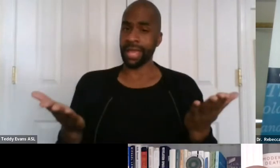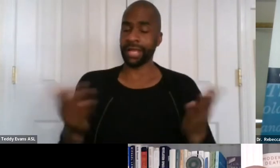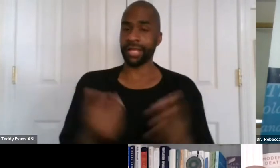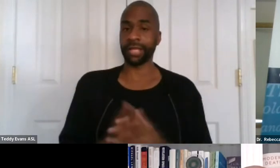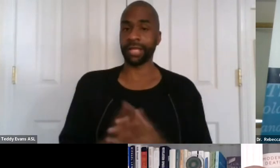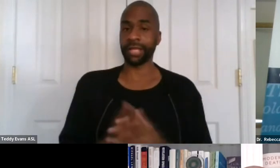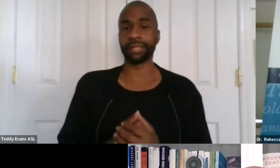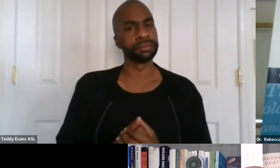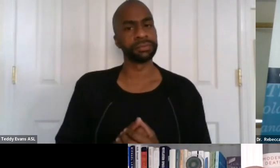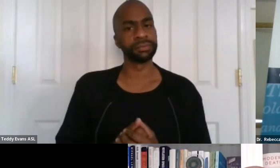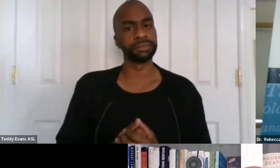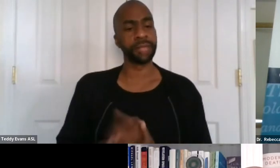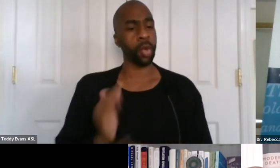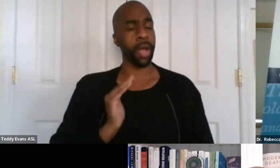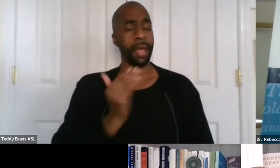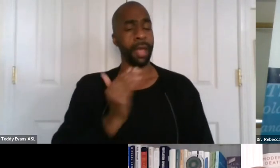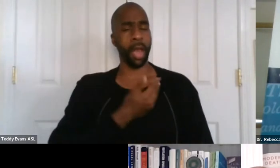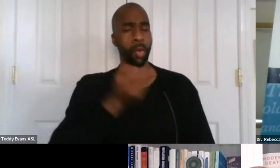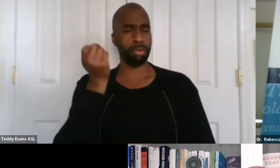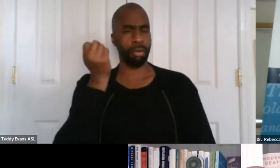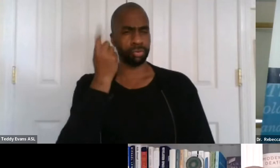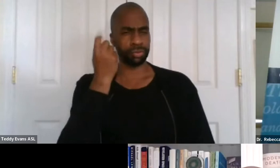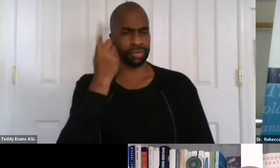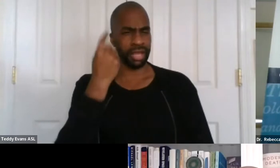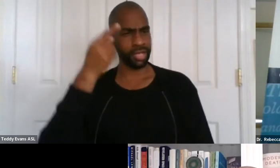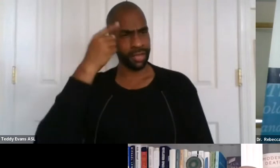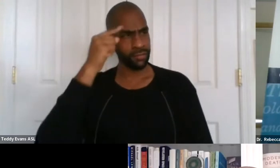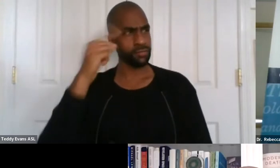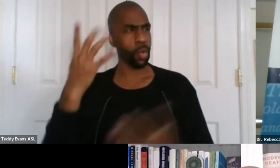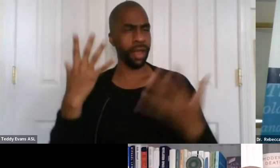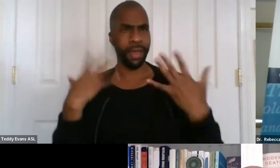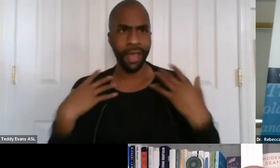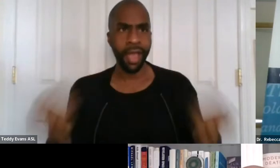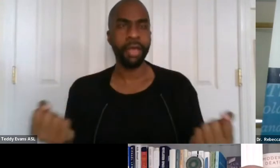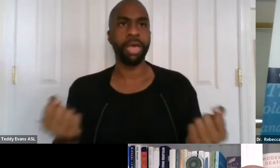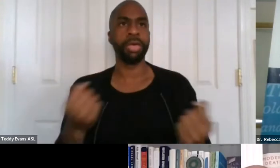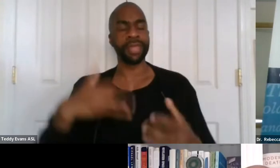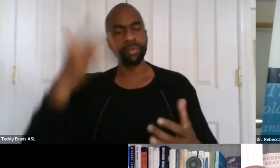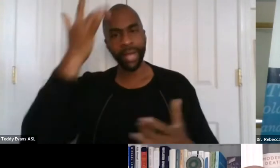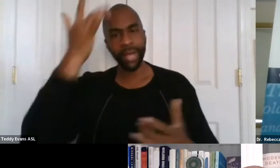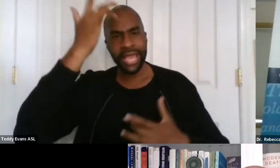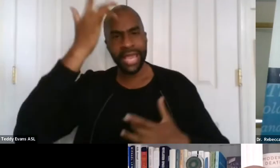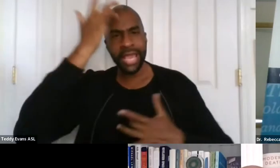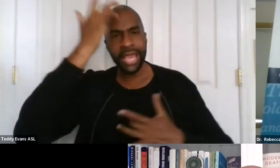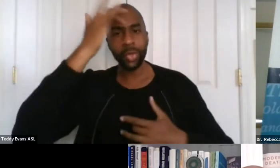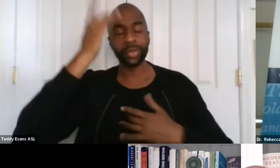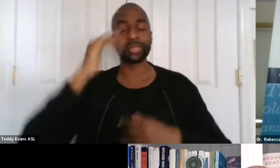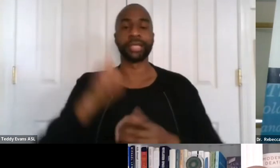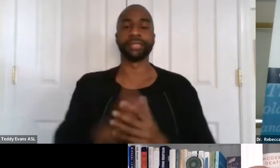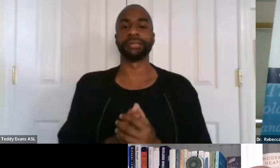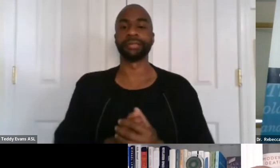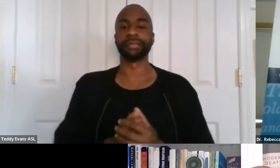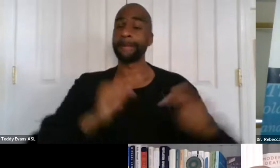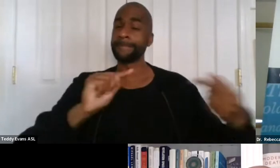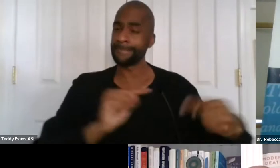our understanding of so many phenomena that pertain to health and well-being and illness have advanced, pain is one of those things